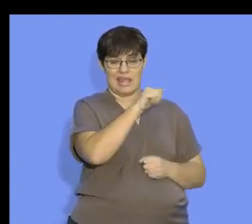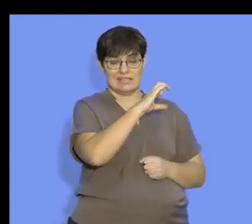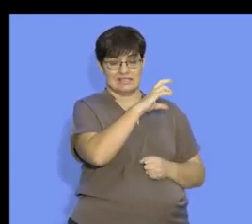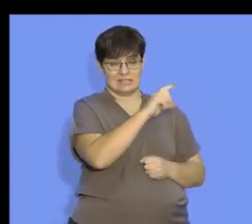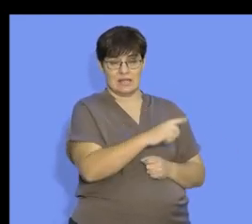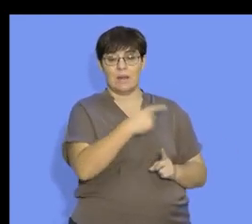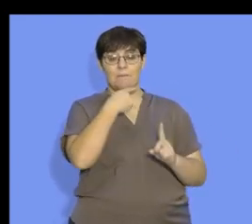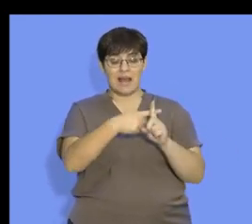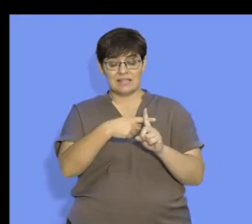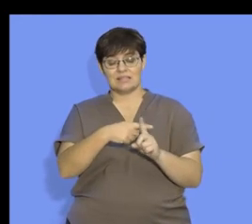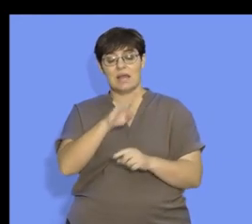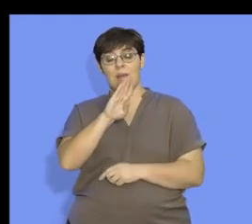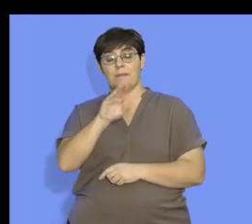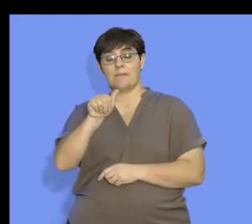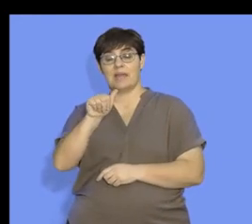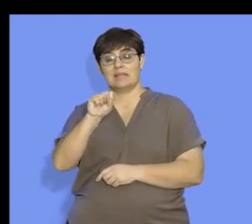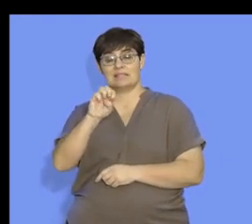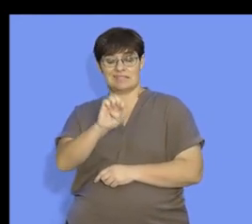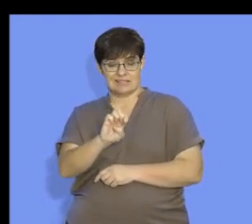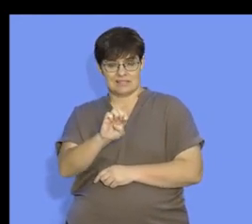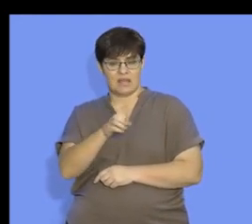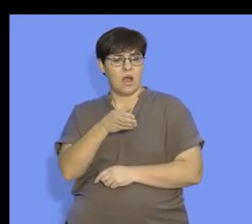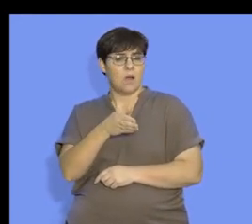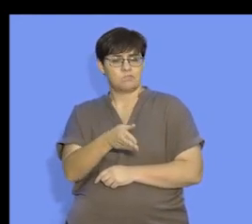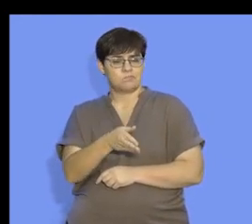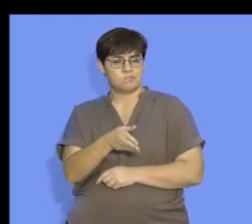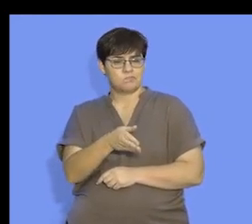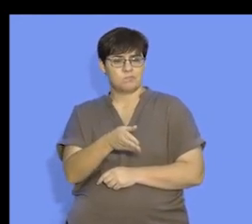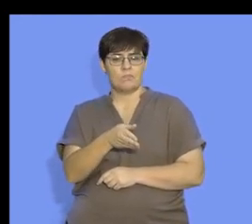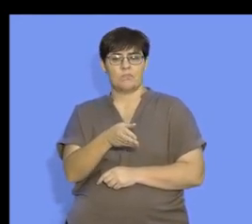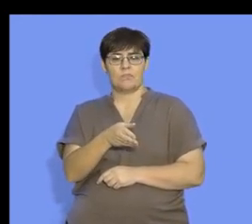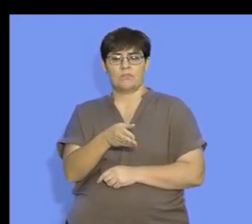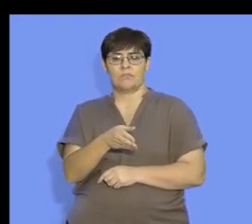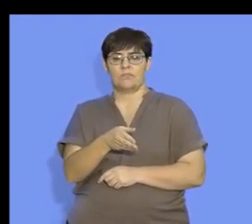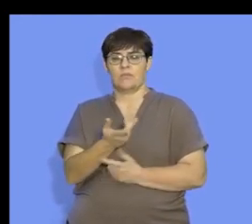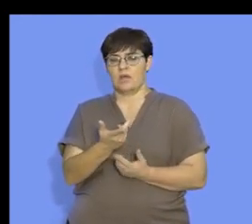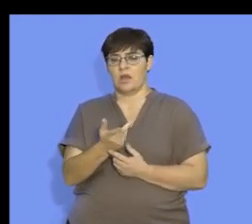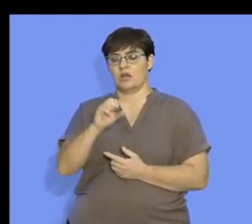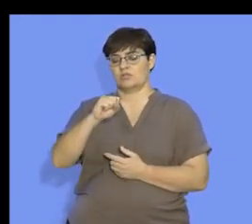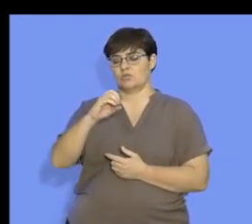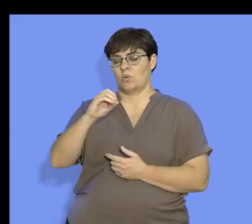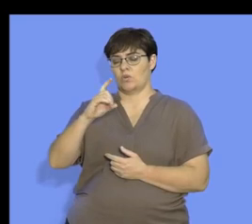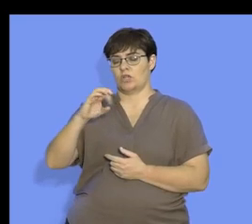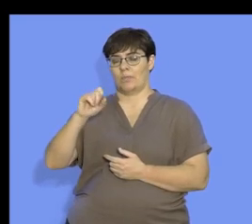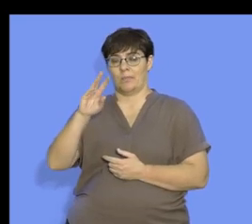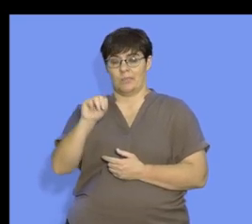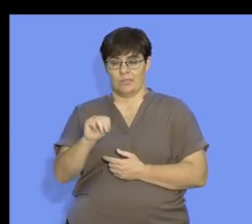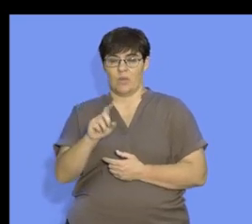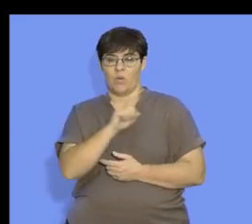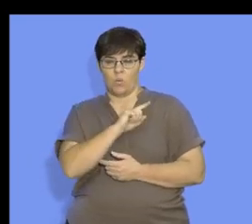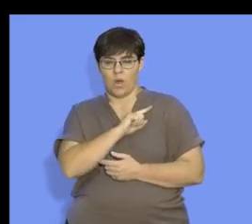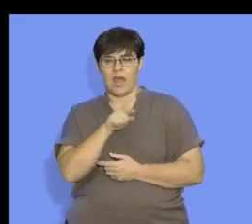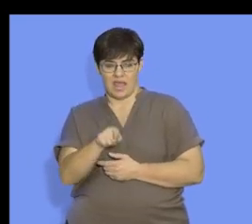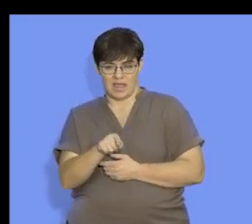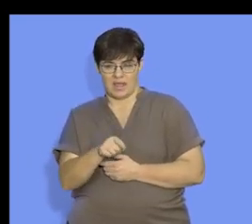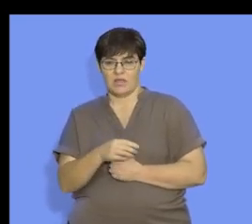acid, plus a base that contains, a nitrate, okay, sodium, because the